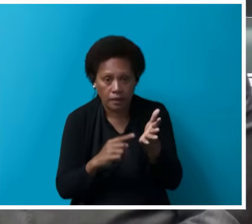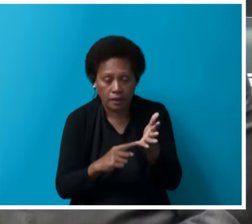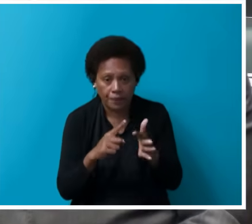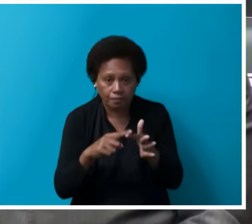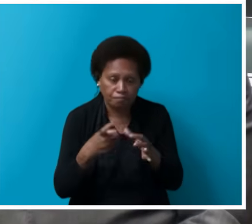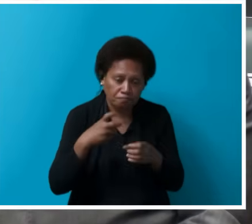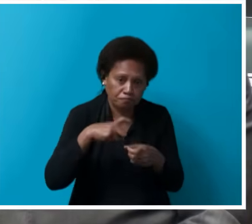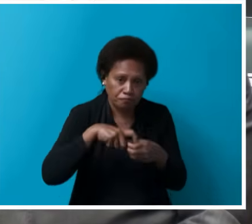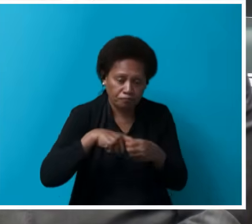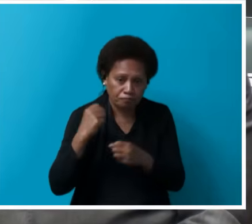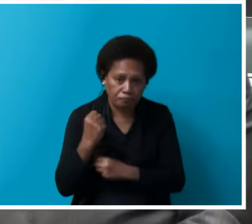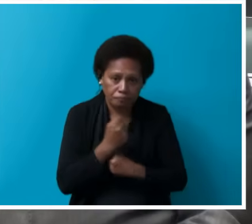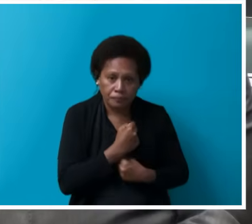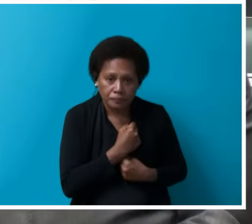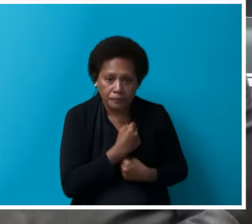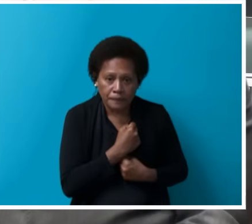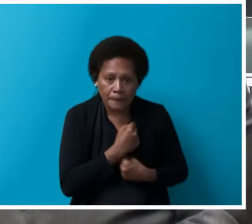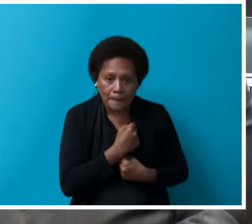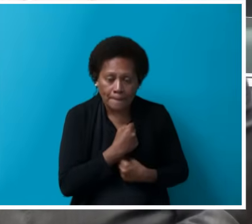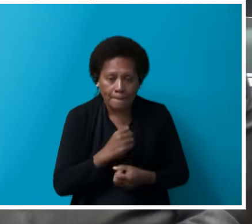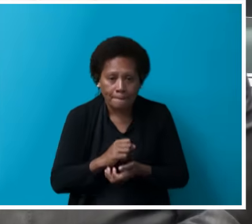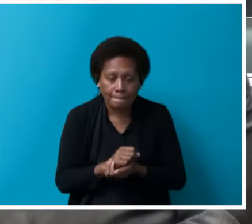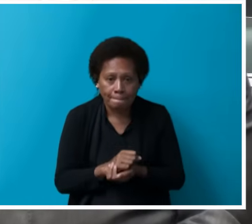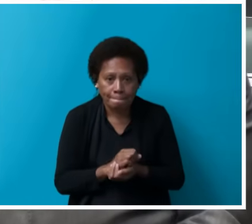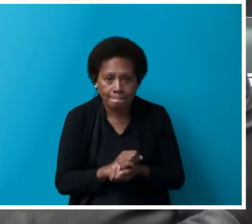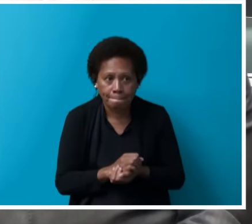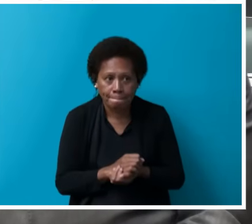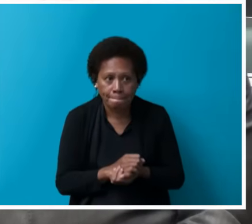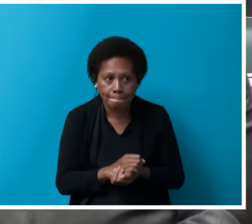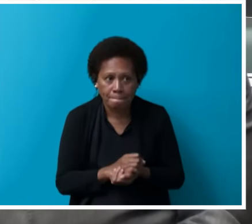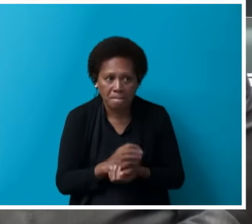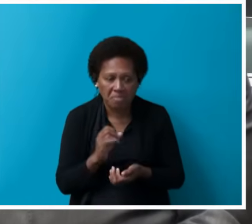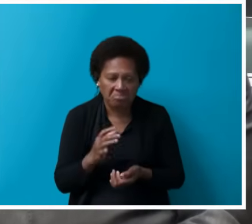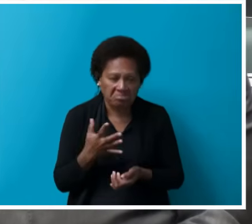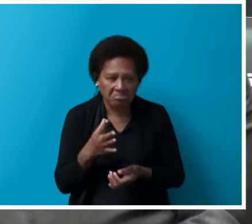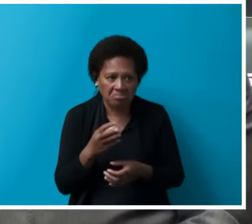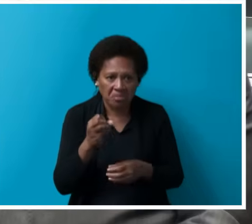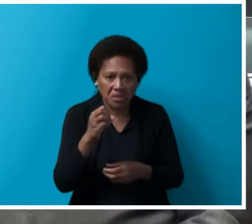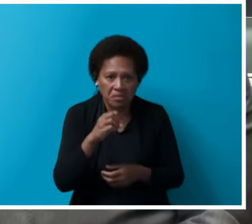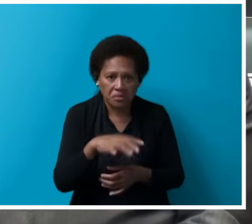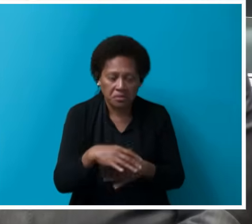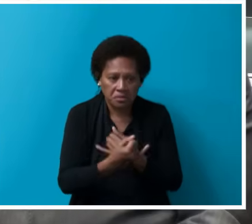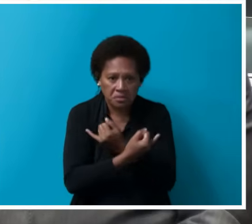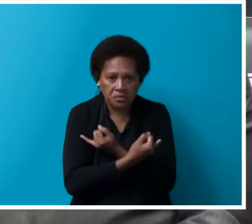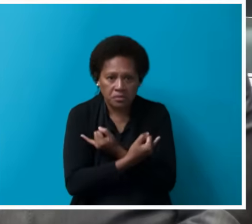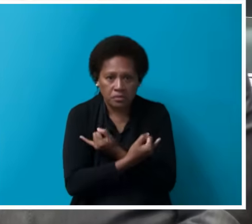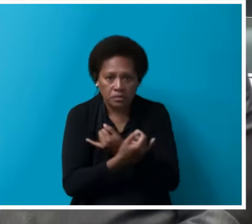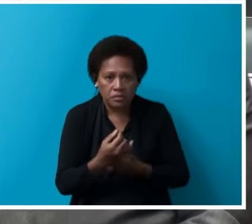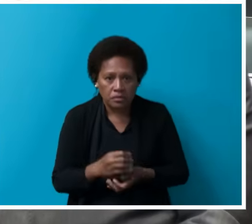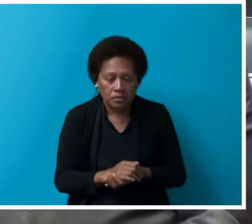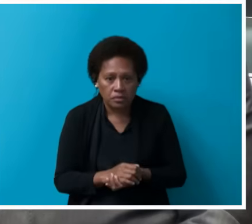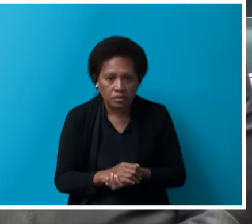again, I'm not sure whether that will put him into the group of people with integrity or those who believe